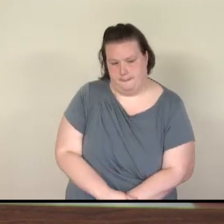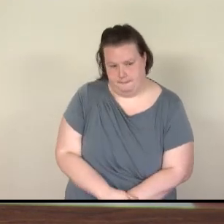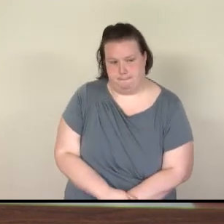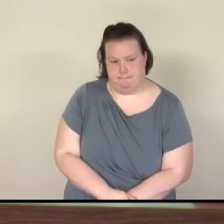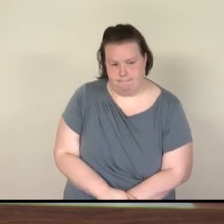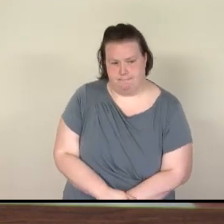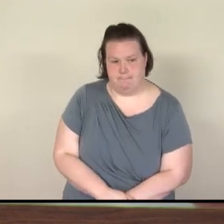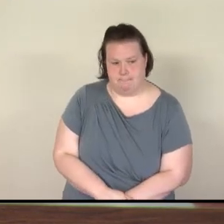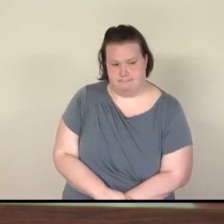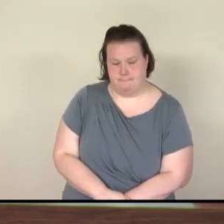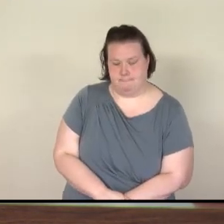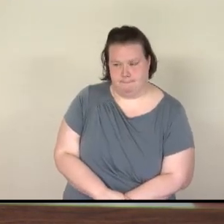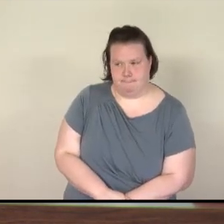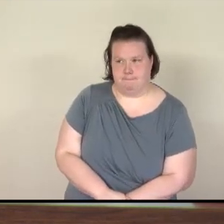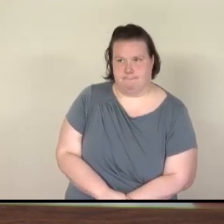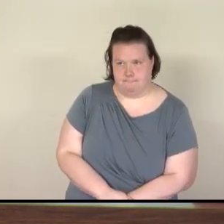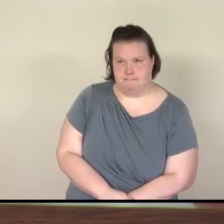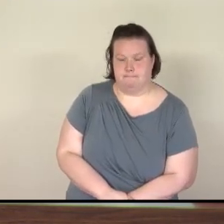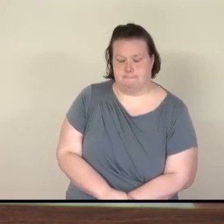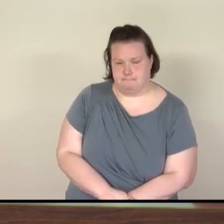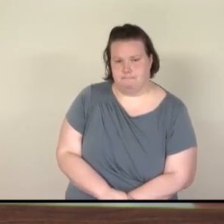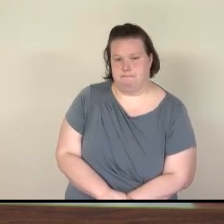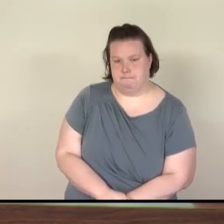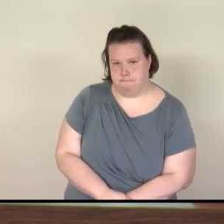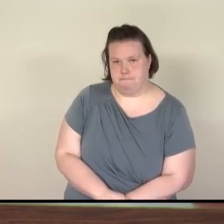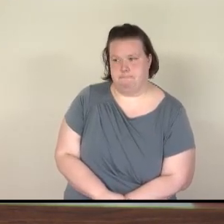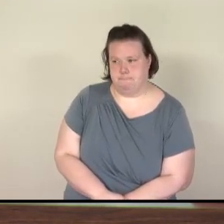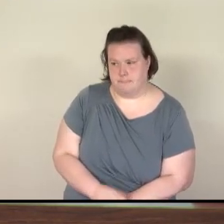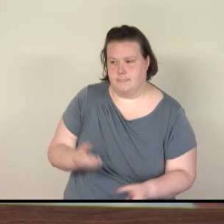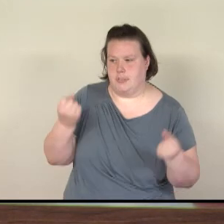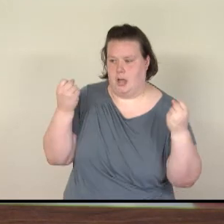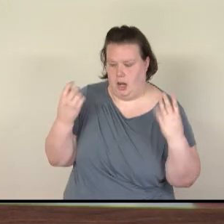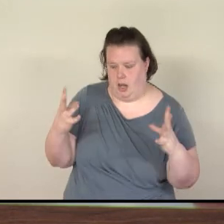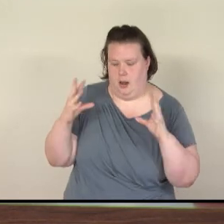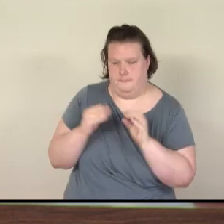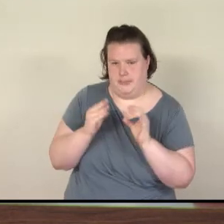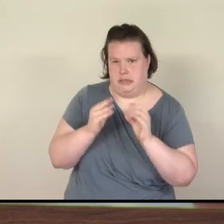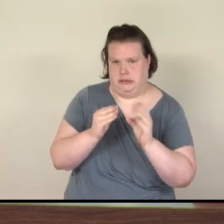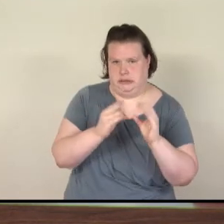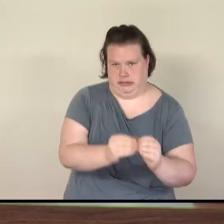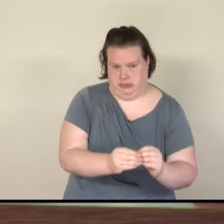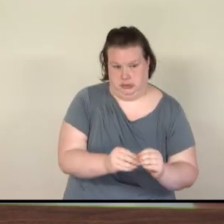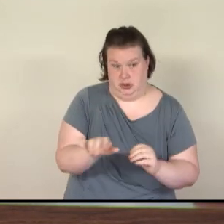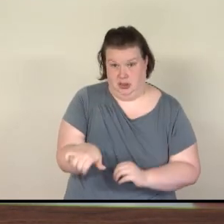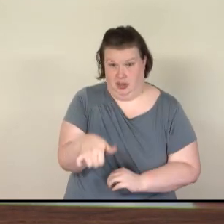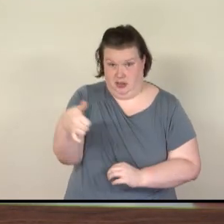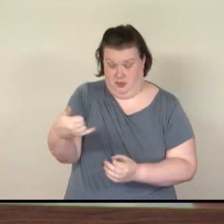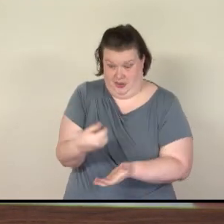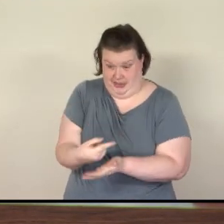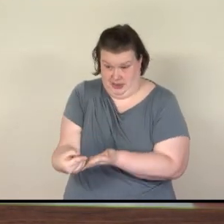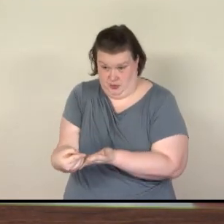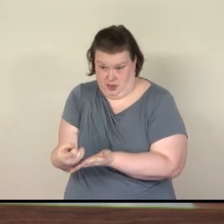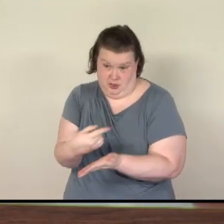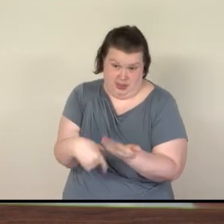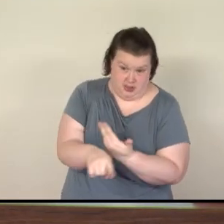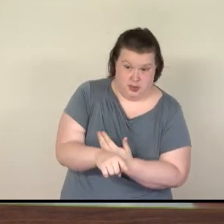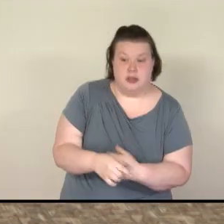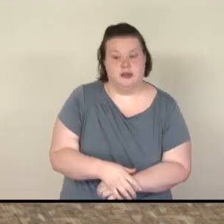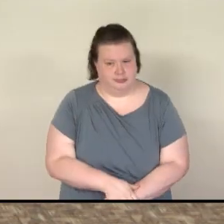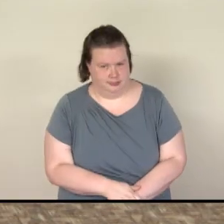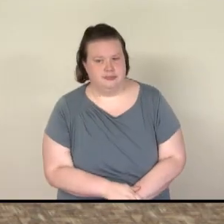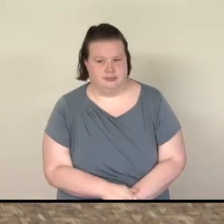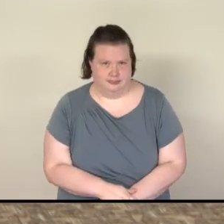process. So it's been, we've had a lot of meetings. I think we have another one this week, or next week. Yeah, on week of the